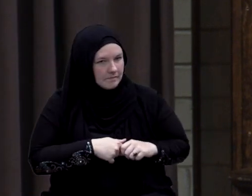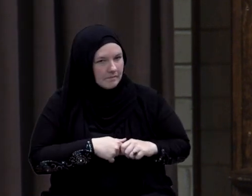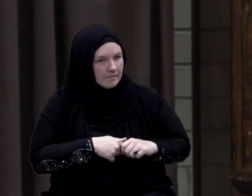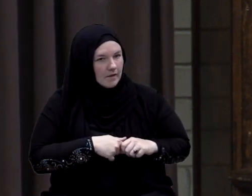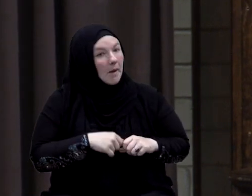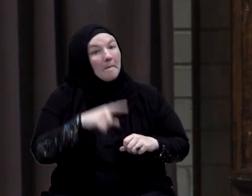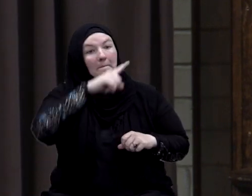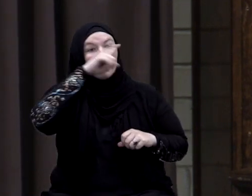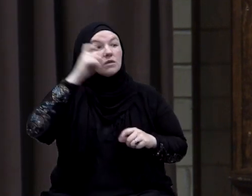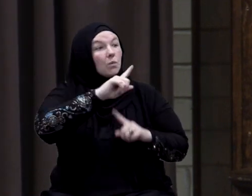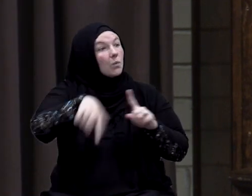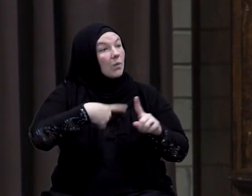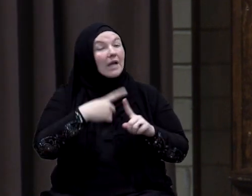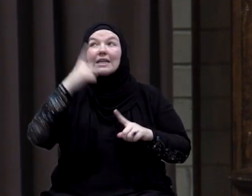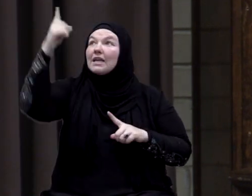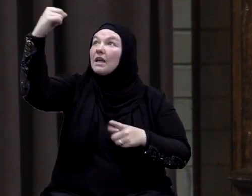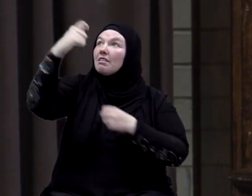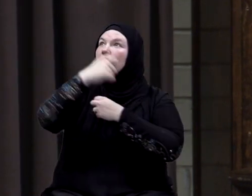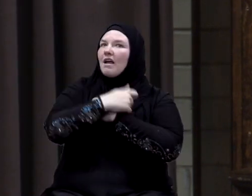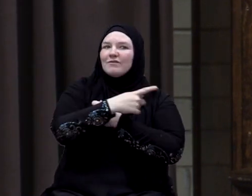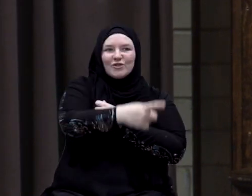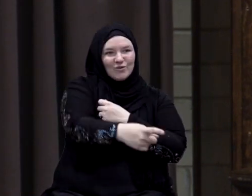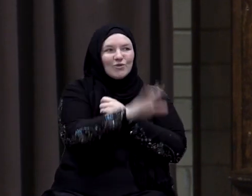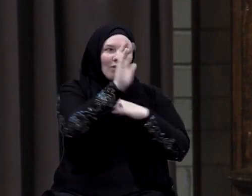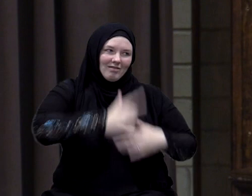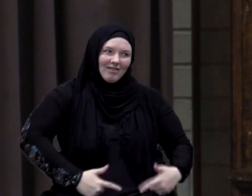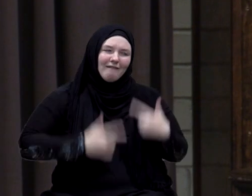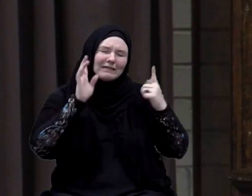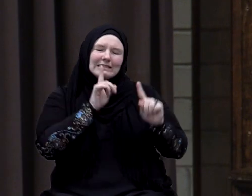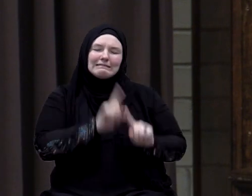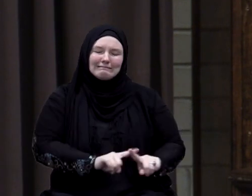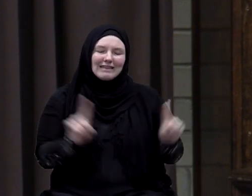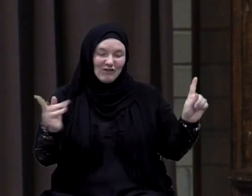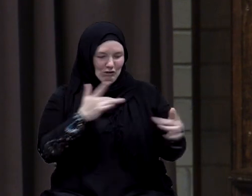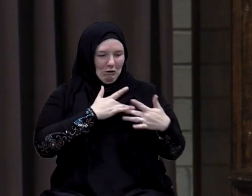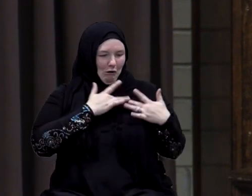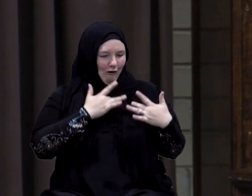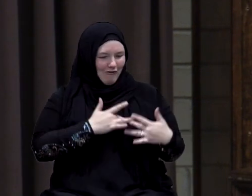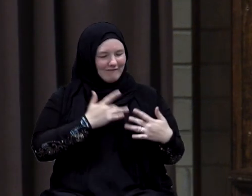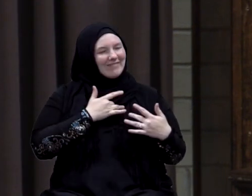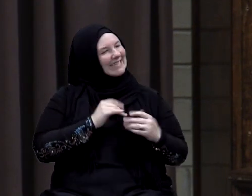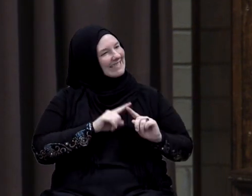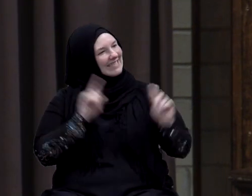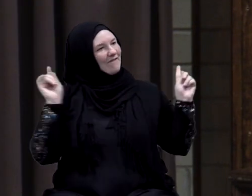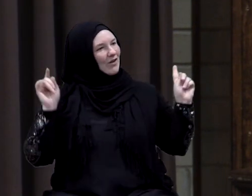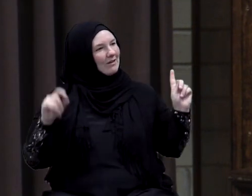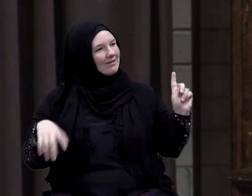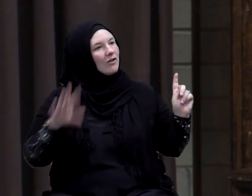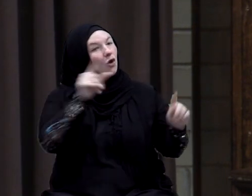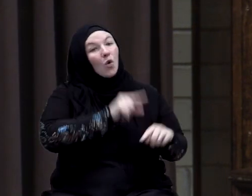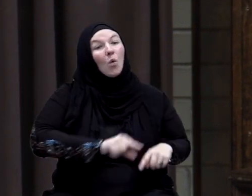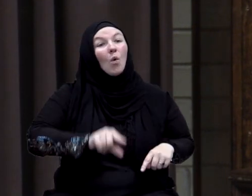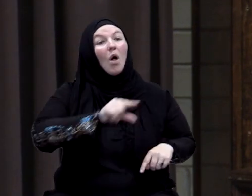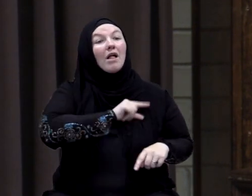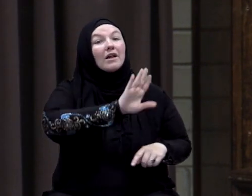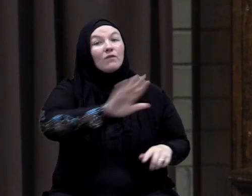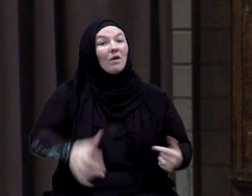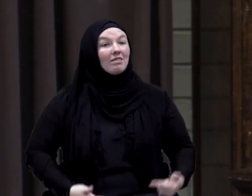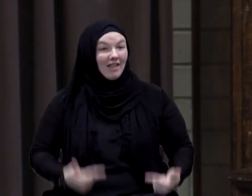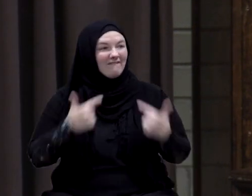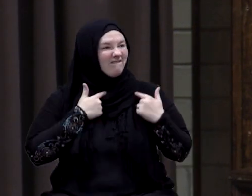Because when he loves you, your life is different. Your heart feels different. The quality of your life is